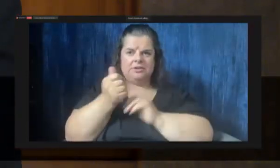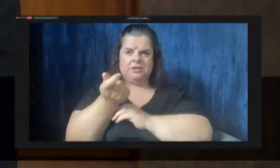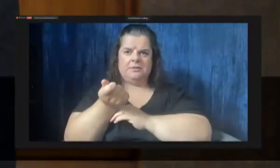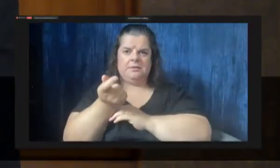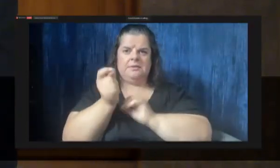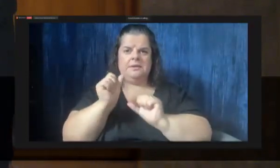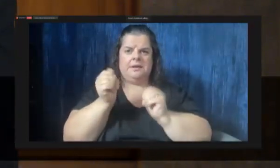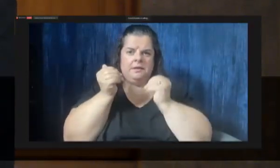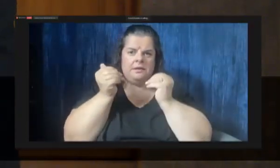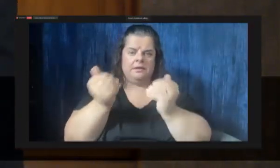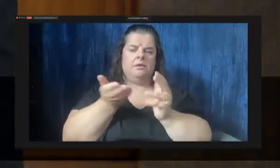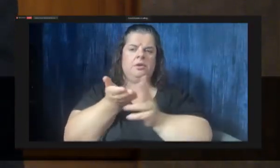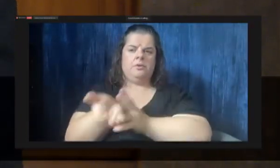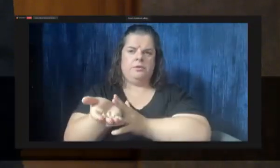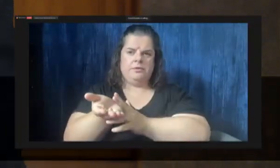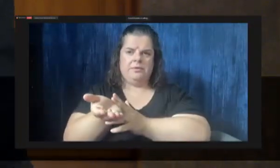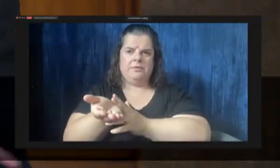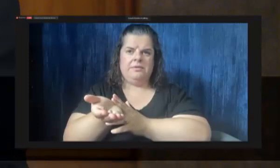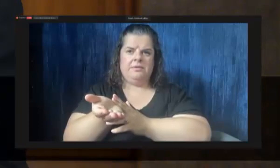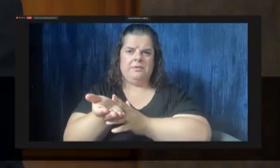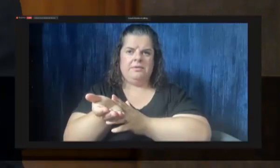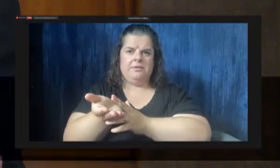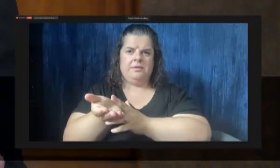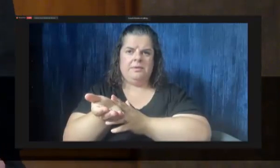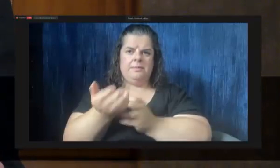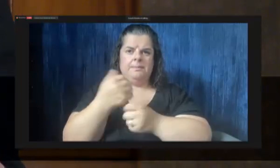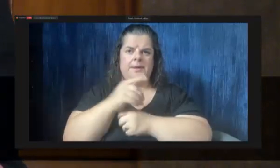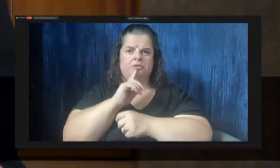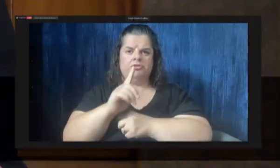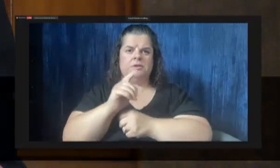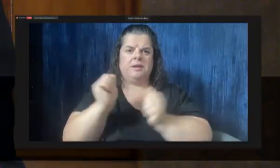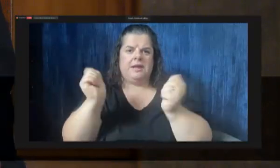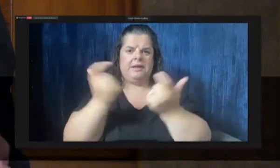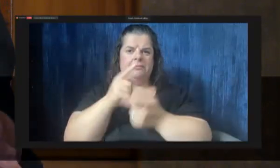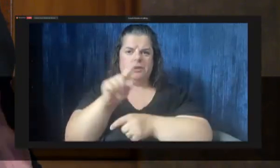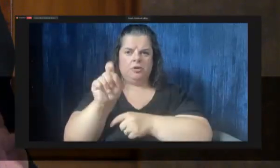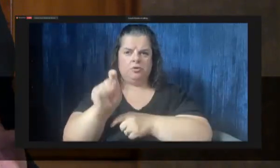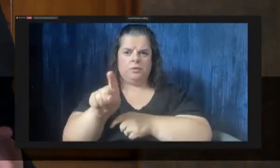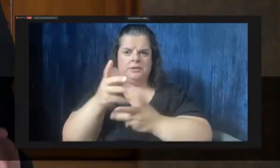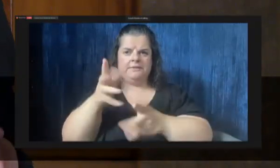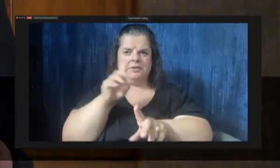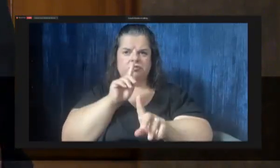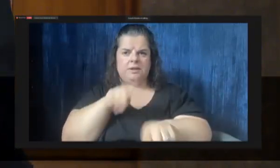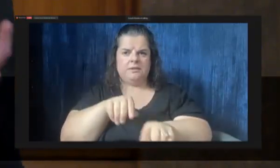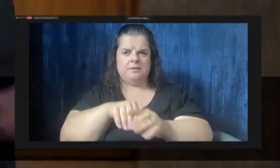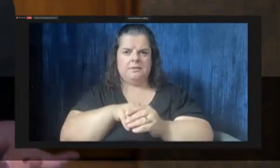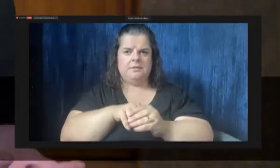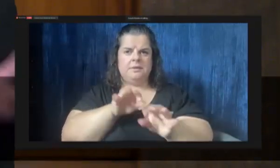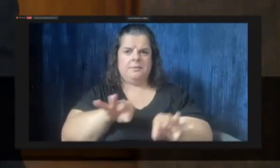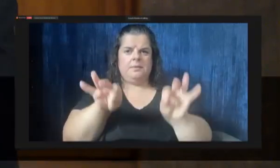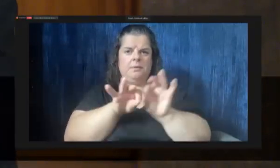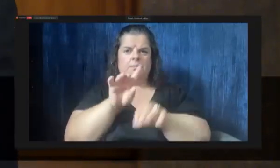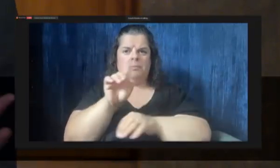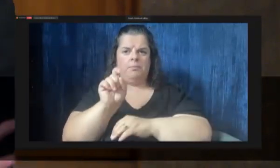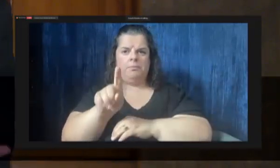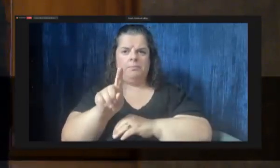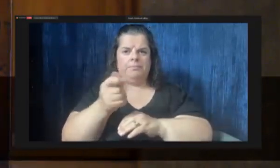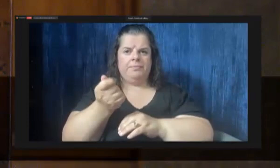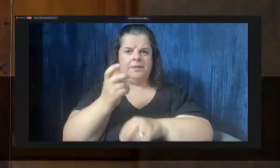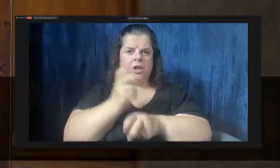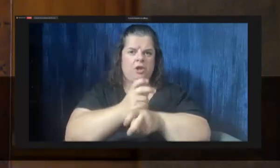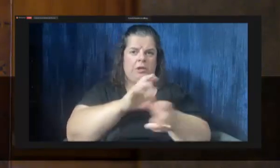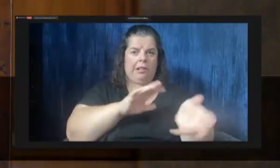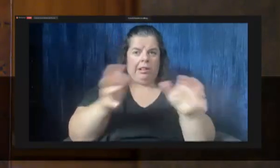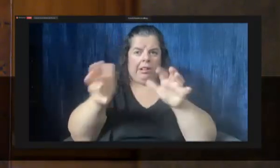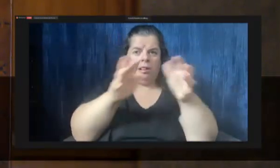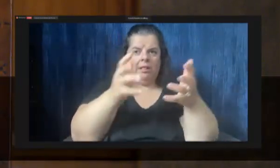go through methodically and make sure that everybody's questions are addressed, because these are all important questions, but it's kind of hard, you know, I don't want to ask